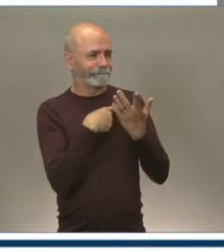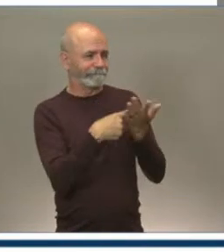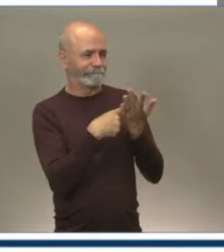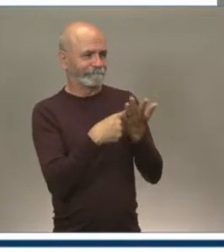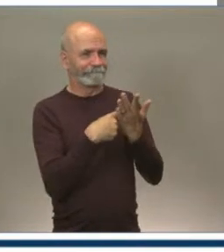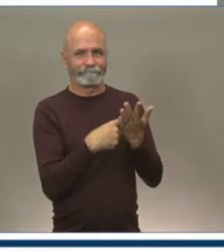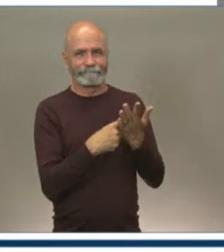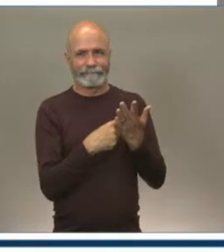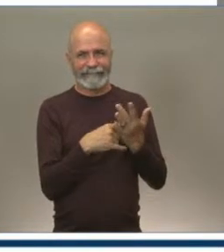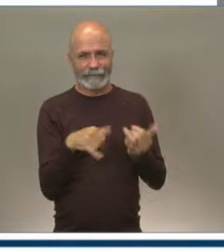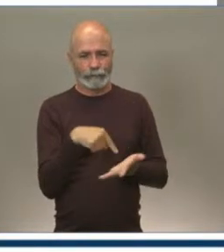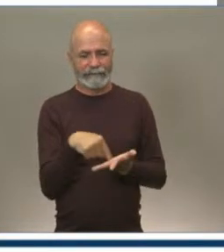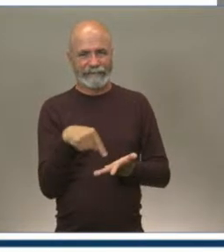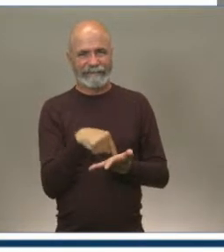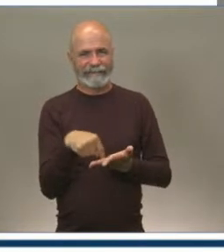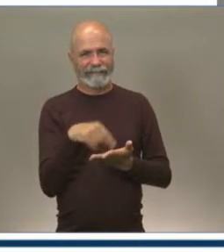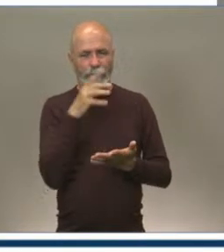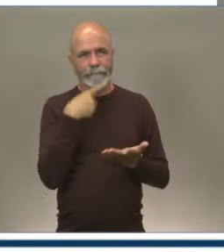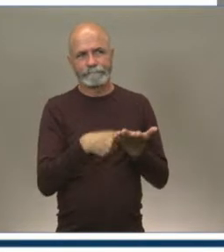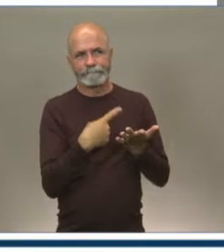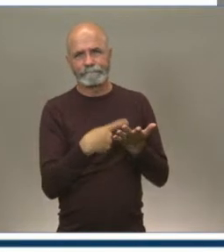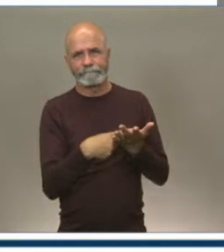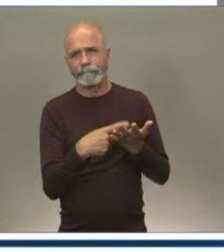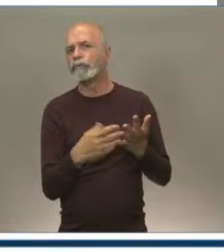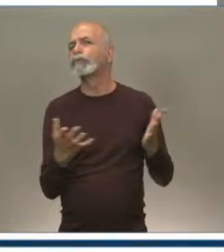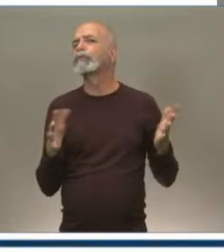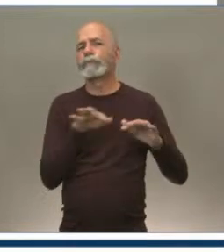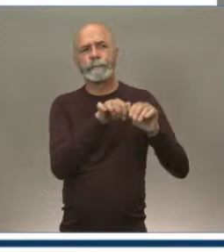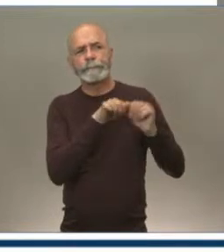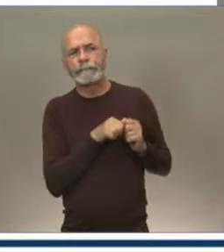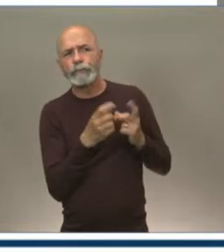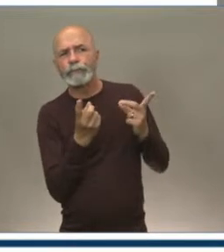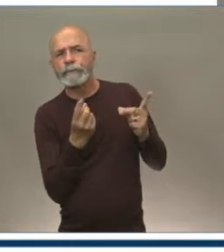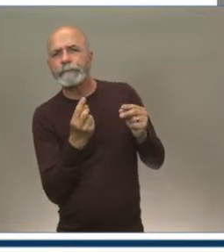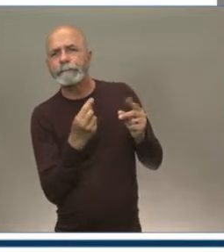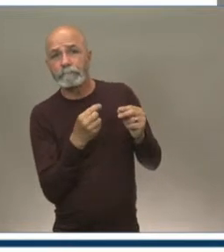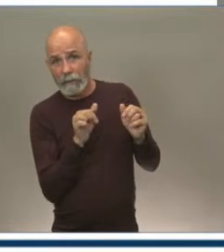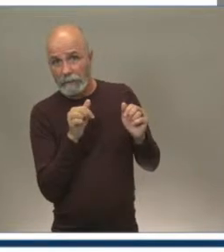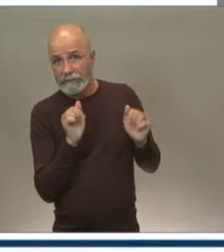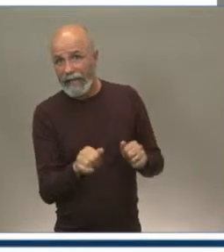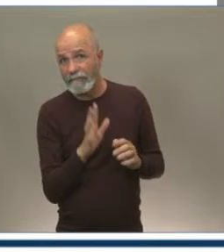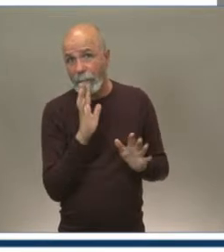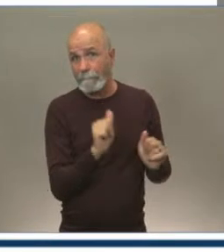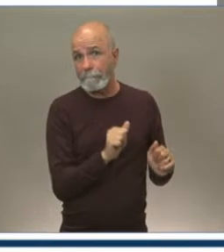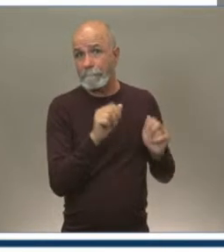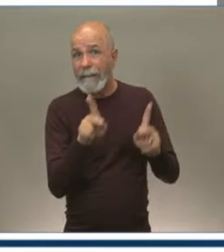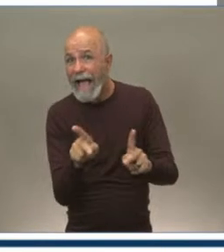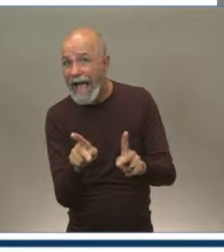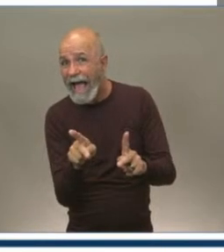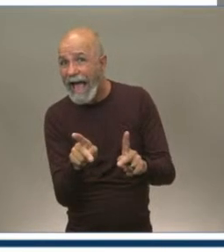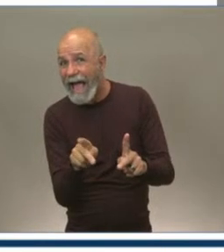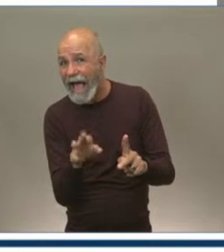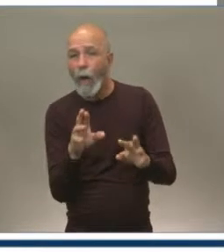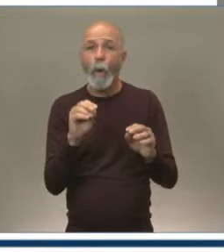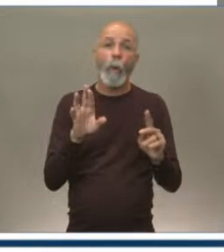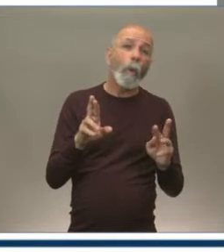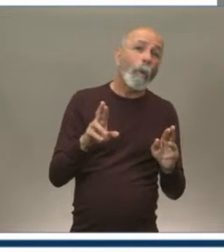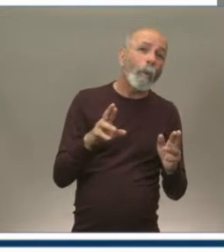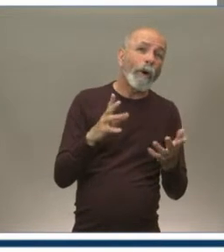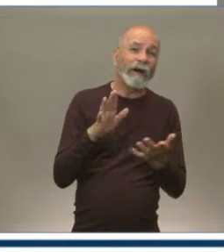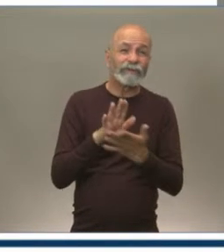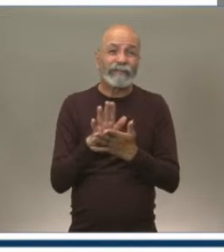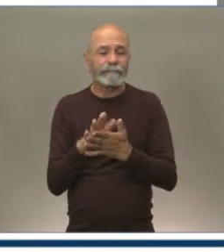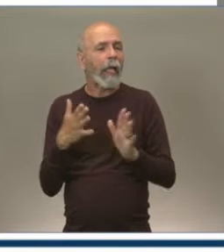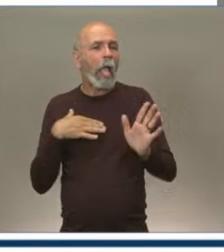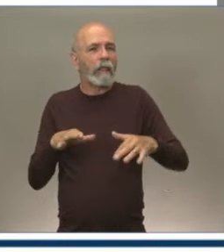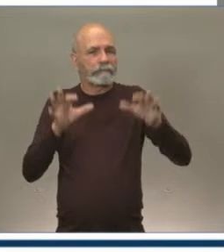can at least have some way for get some students back into schools for a portion of time, but no final decisions have been